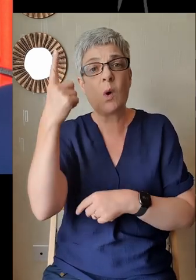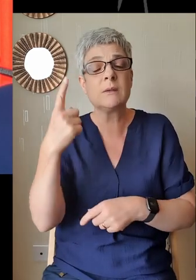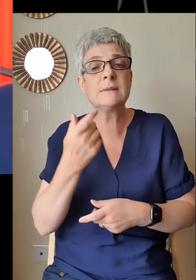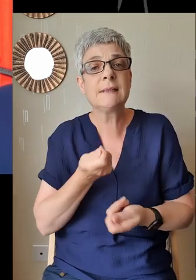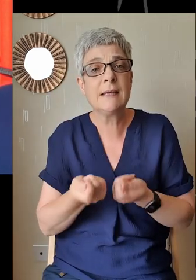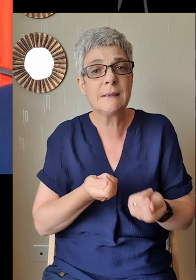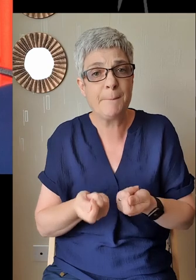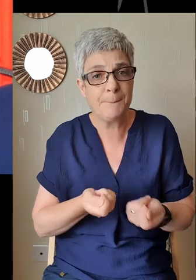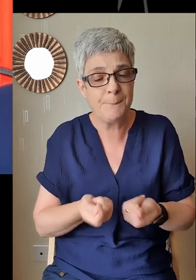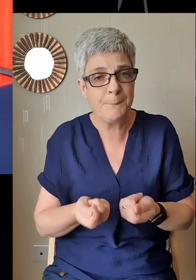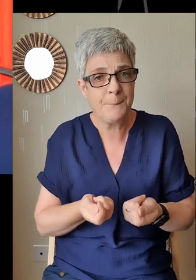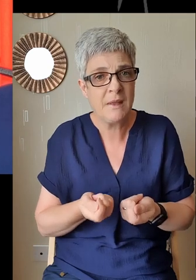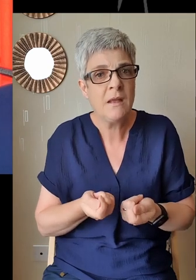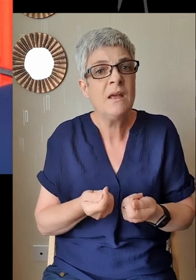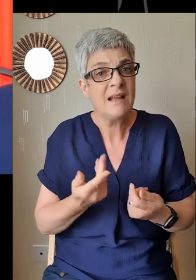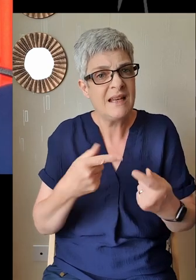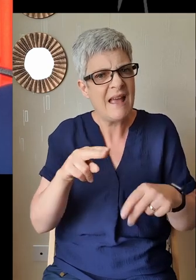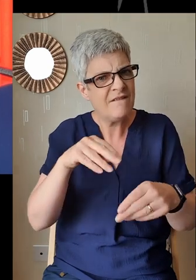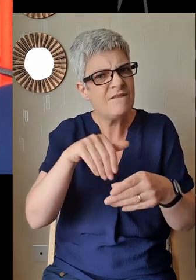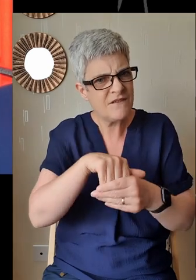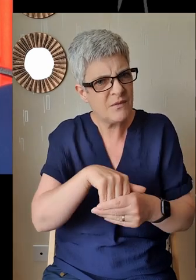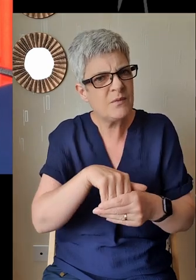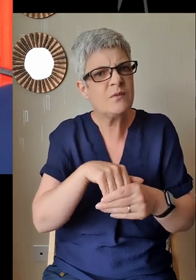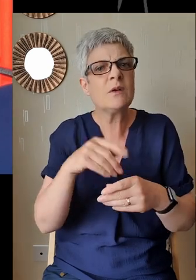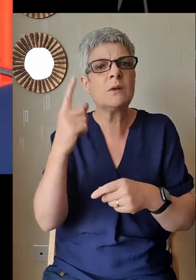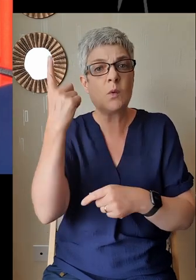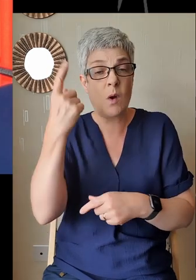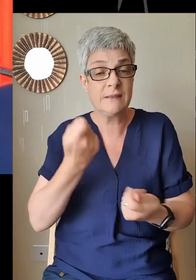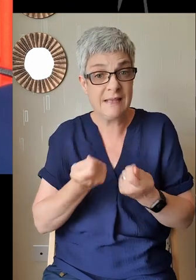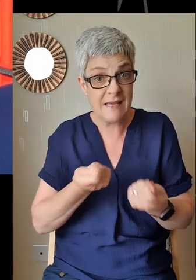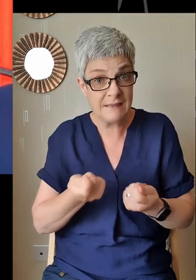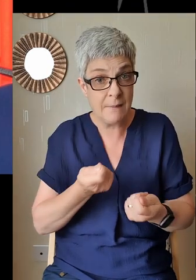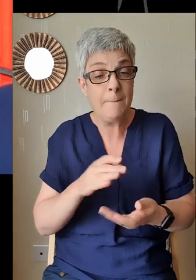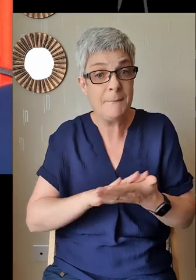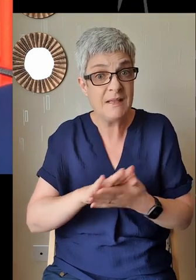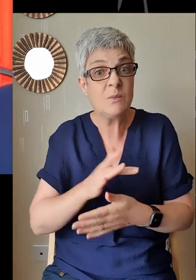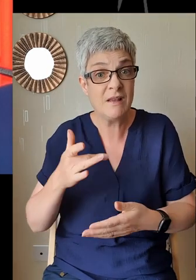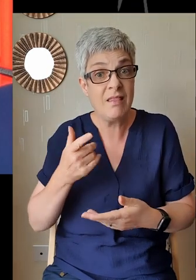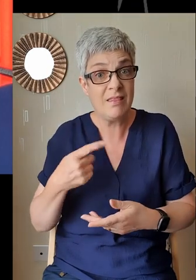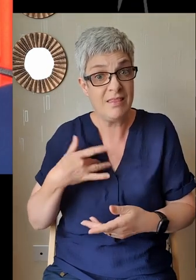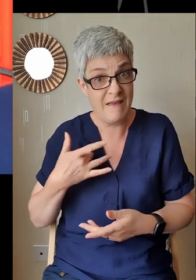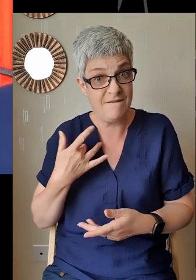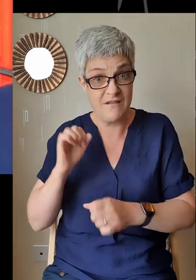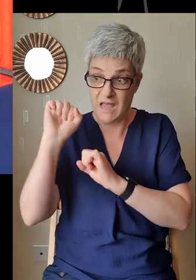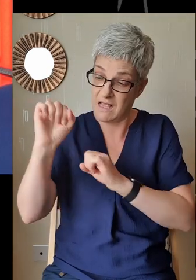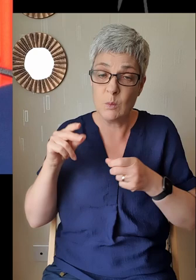our place in the kingdom of God means we are to live as people of that kingdom, citizens of that kingdom.